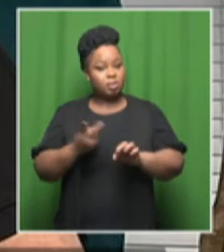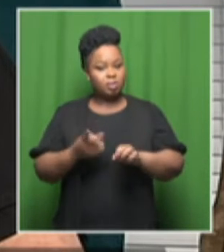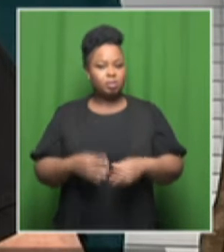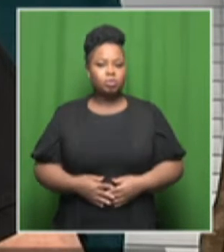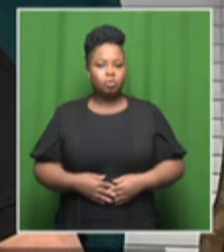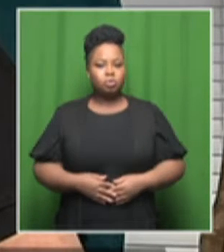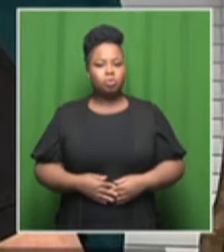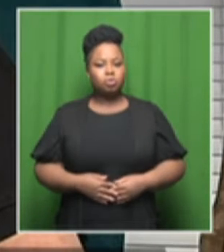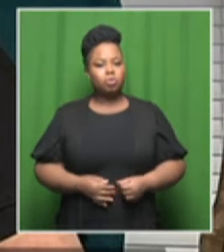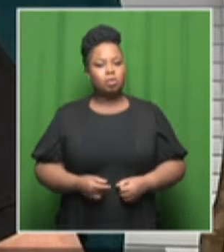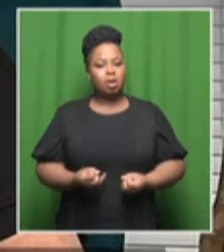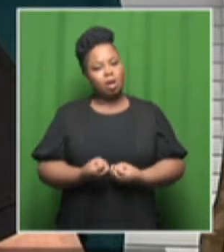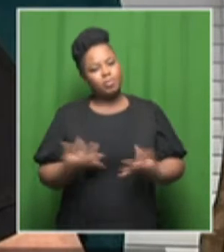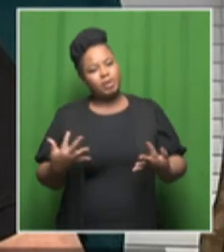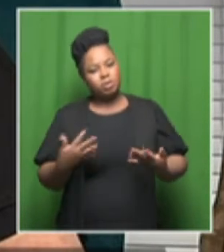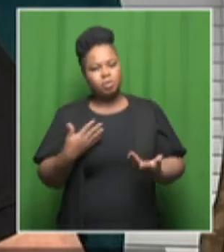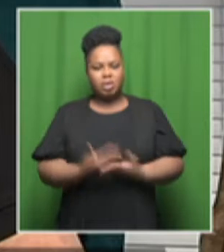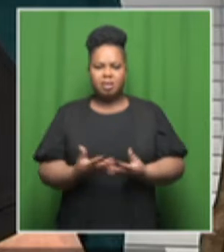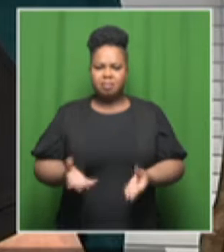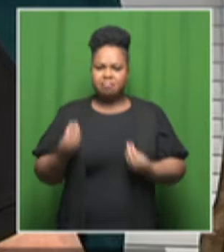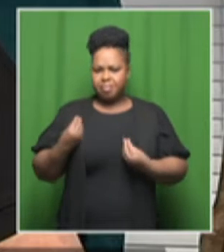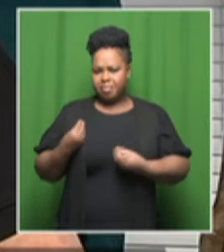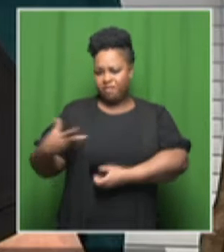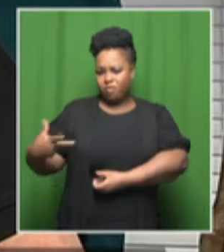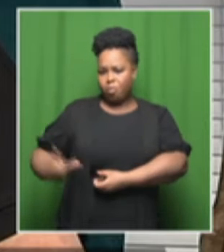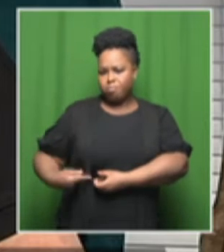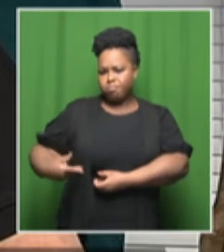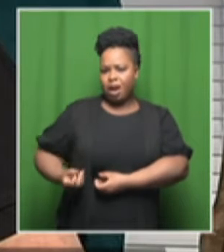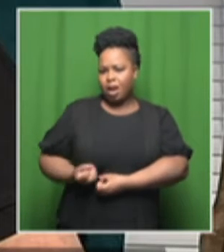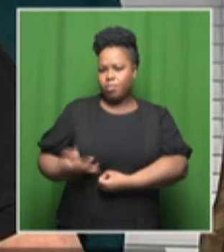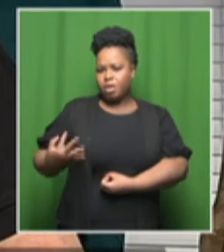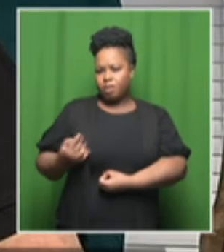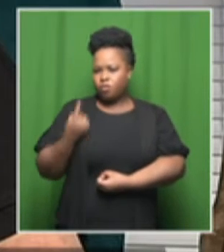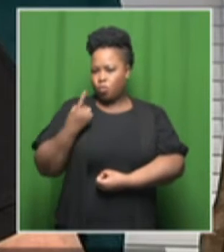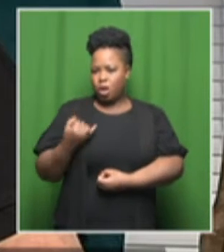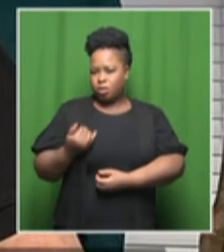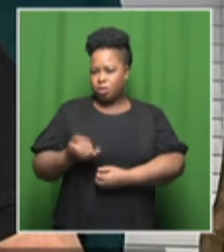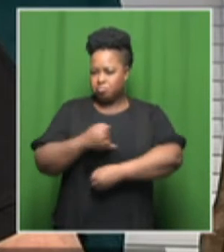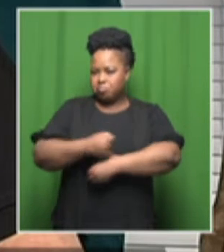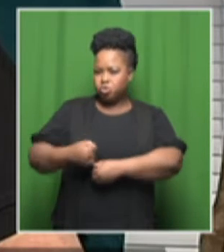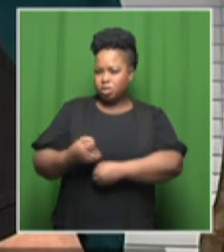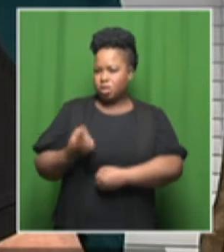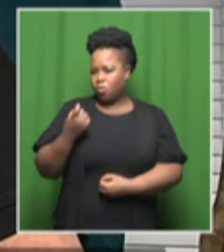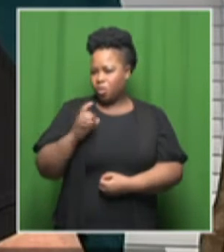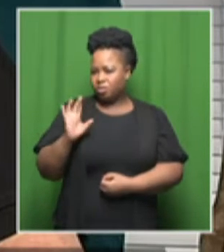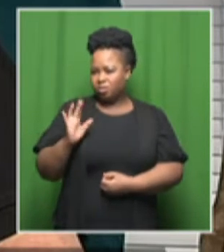get out in one procedure in terms of eggs? Well,